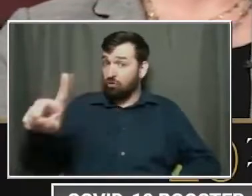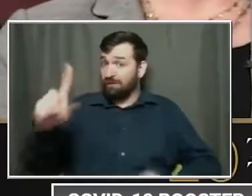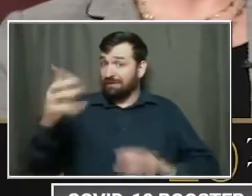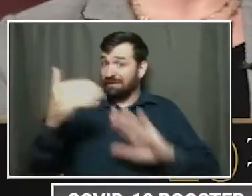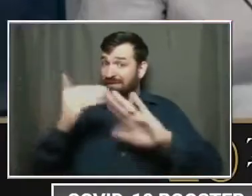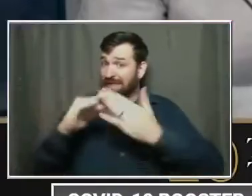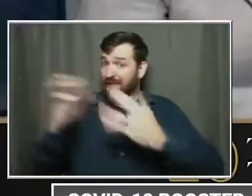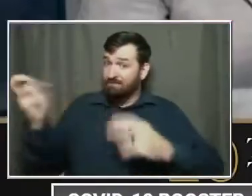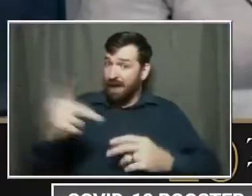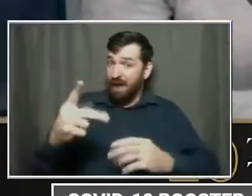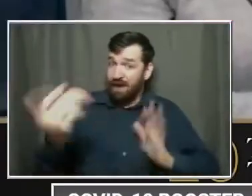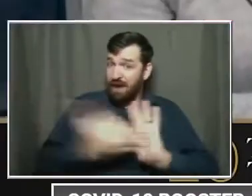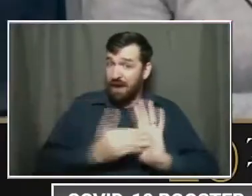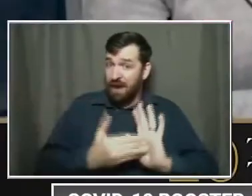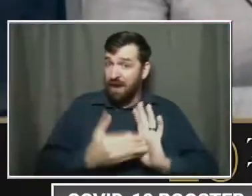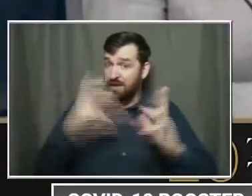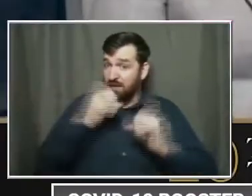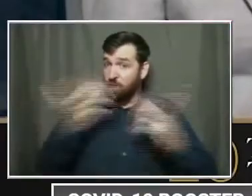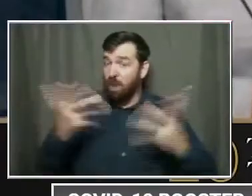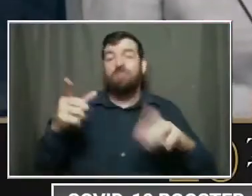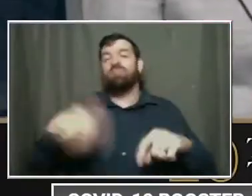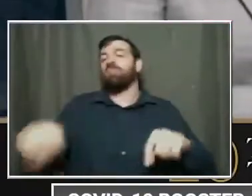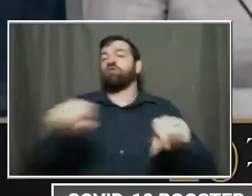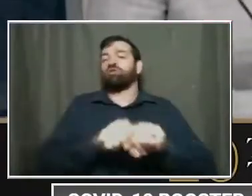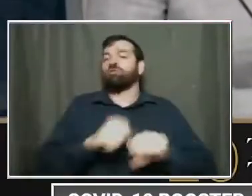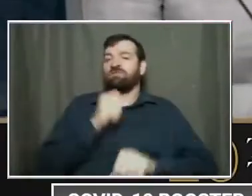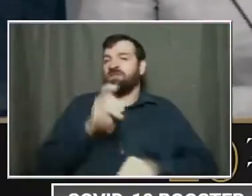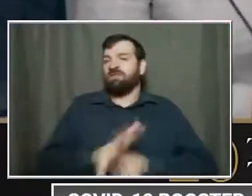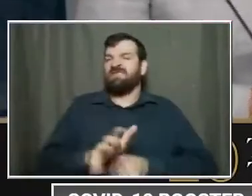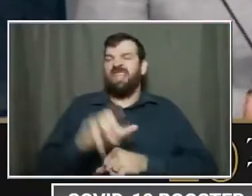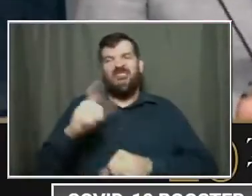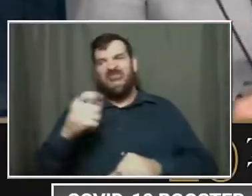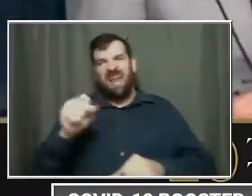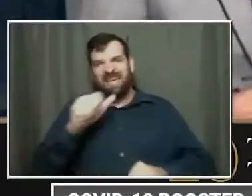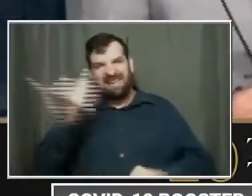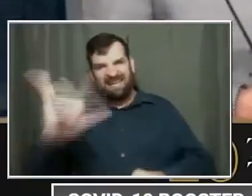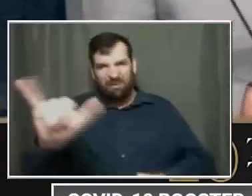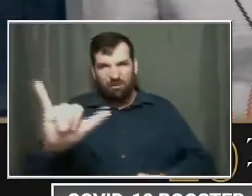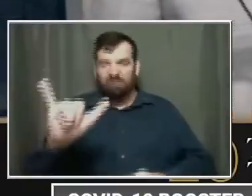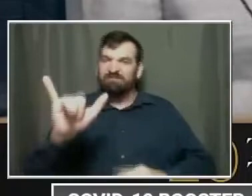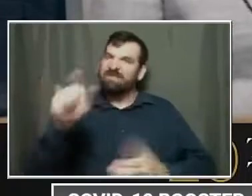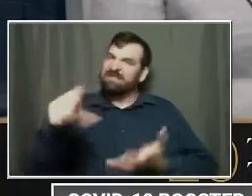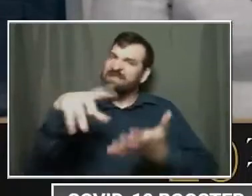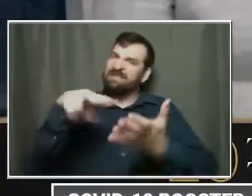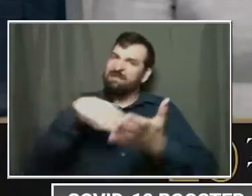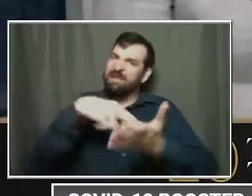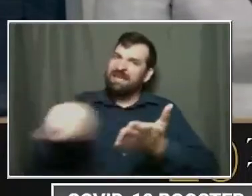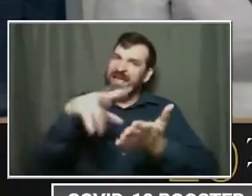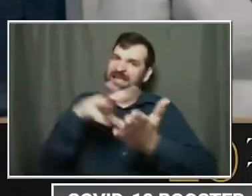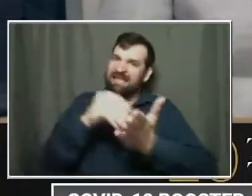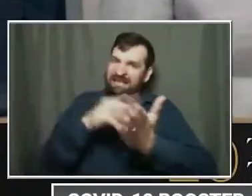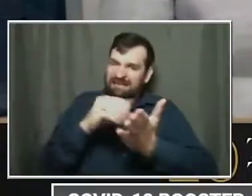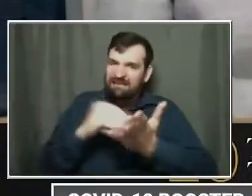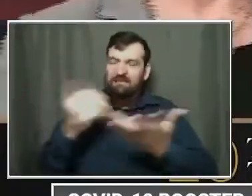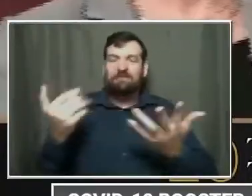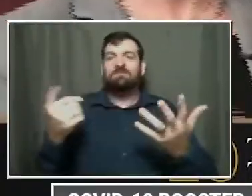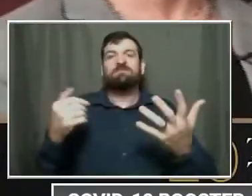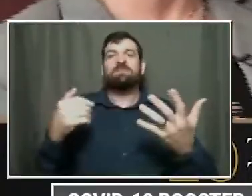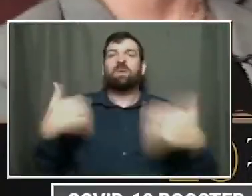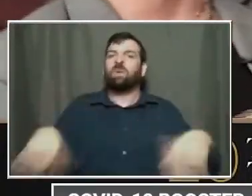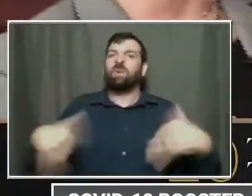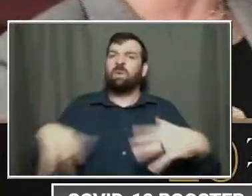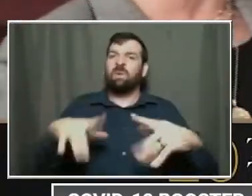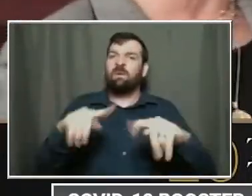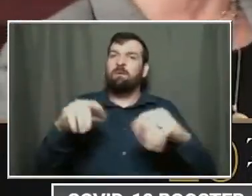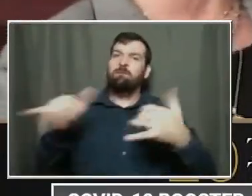what? Those shoes are not going to cut it. And these legs won't cut it either. Better take some dance lessons. So it's same great premier party with a purpose. Of